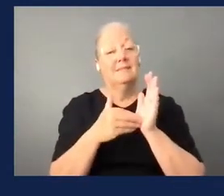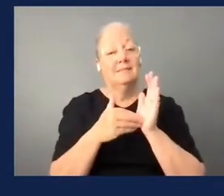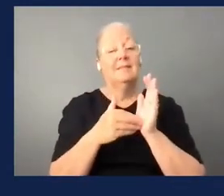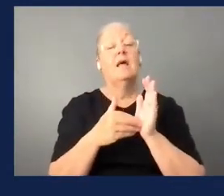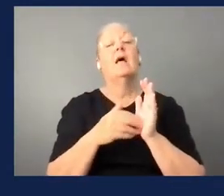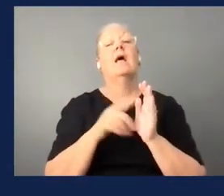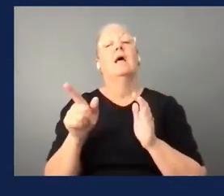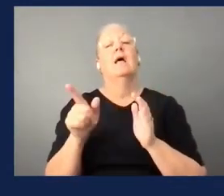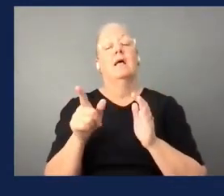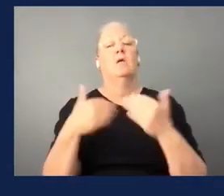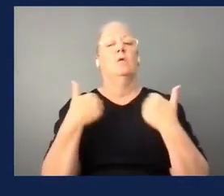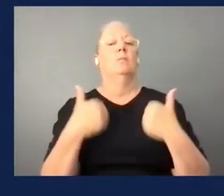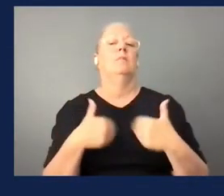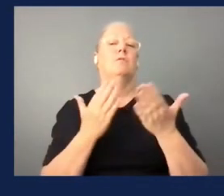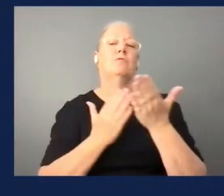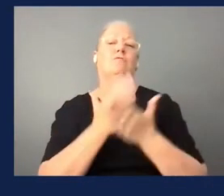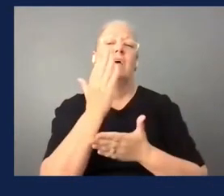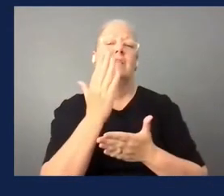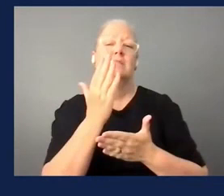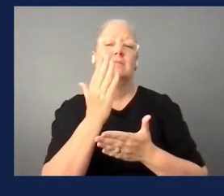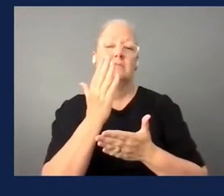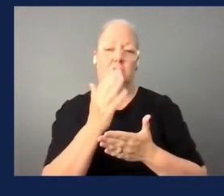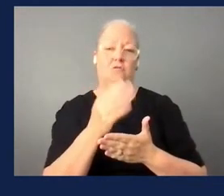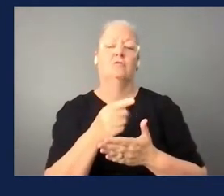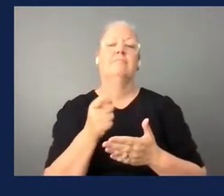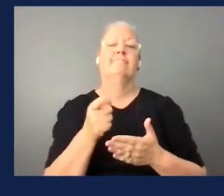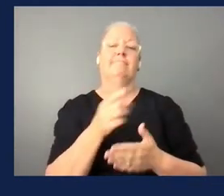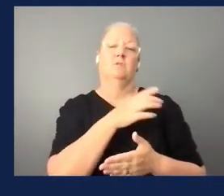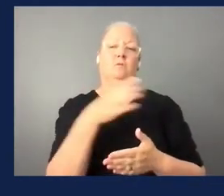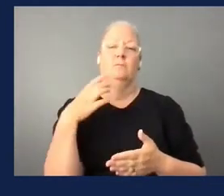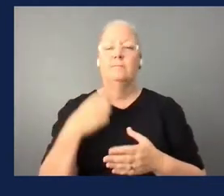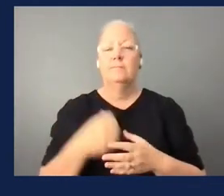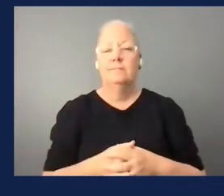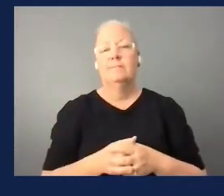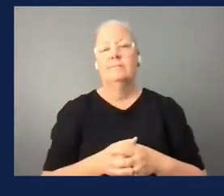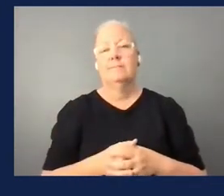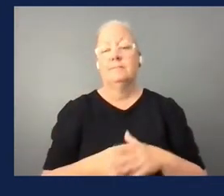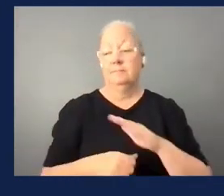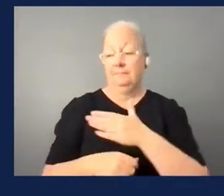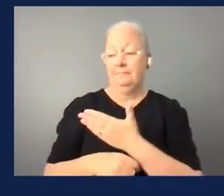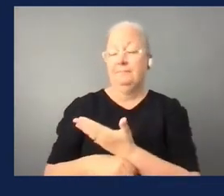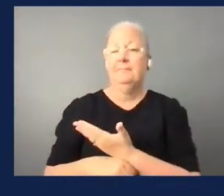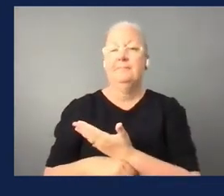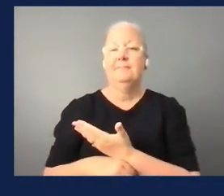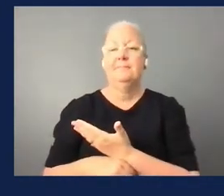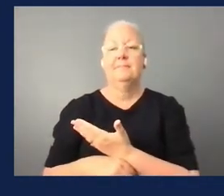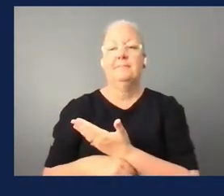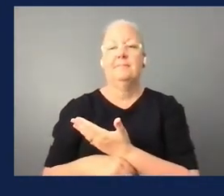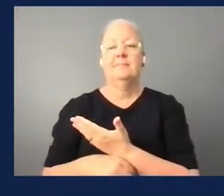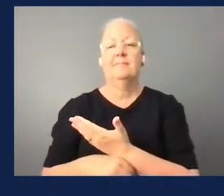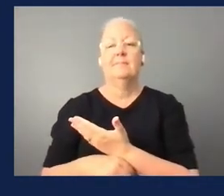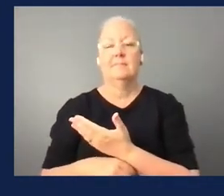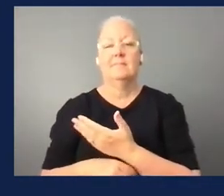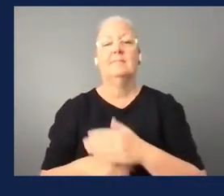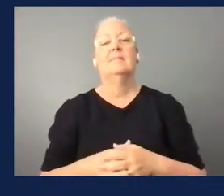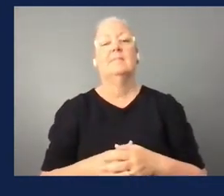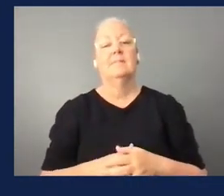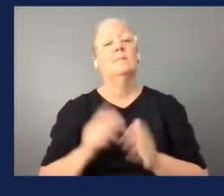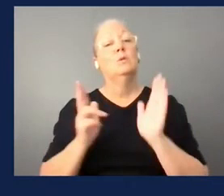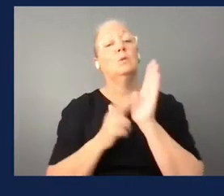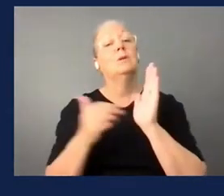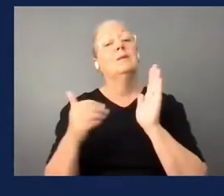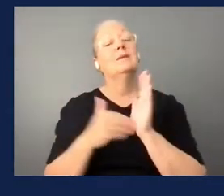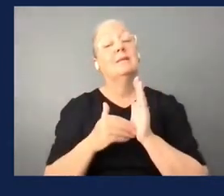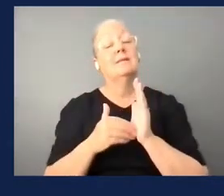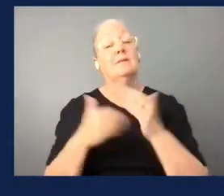If you could move to the next slide, please. The New Zealand Human Rights Commission is